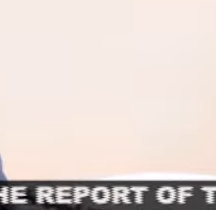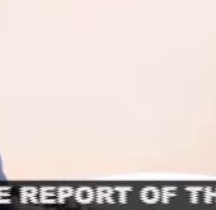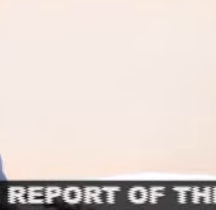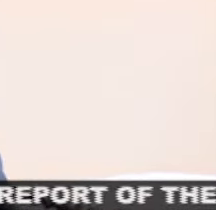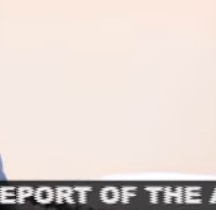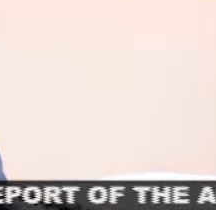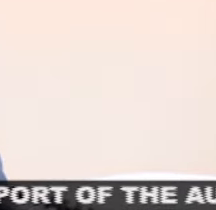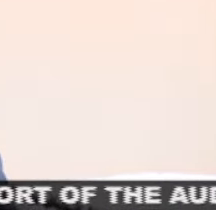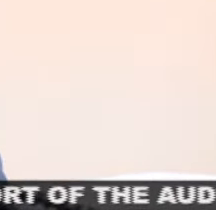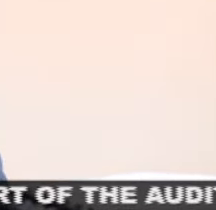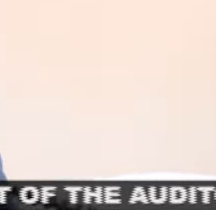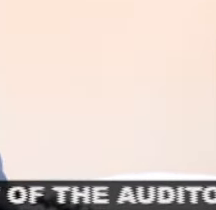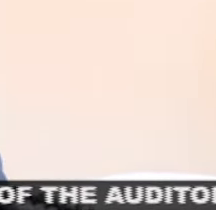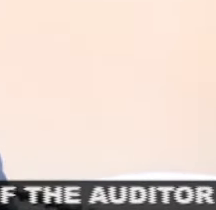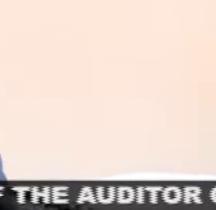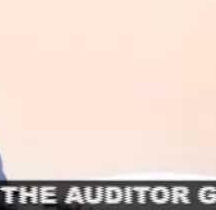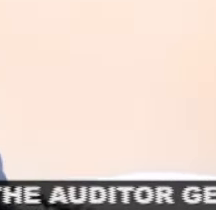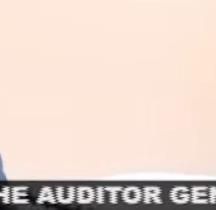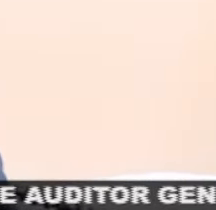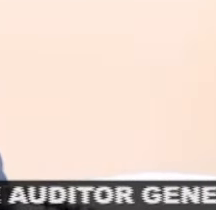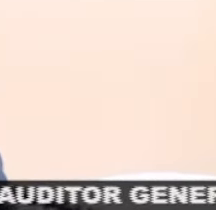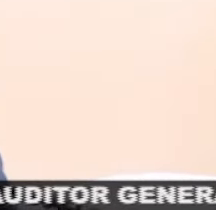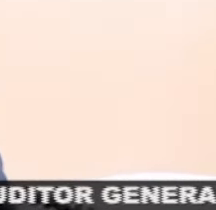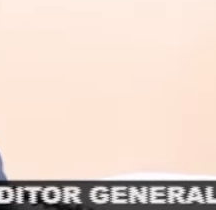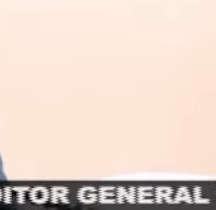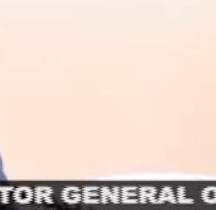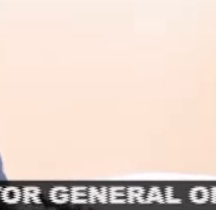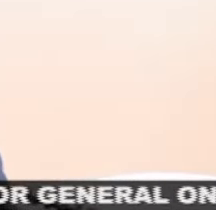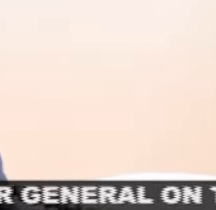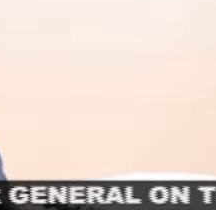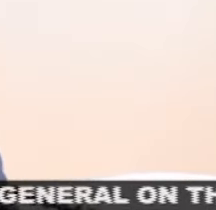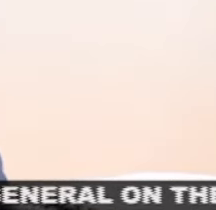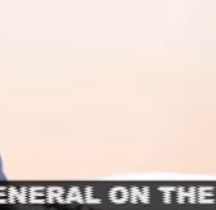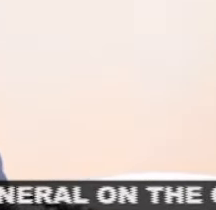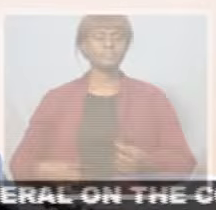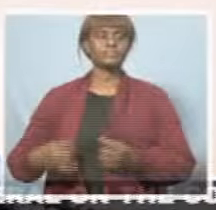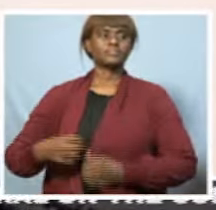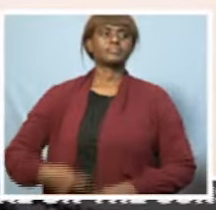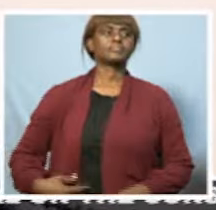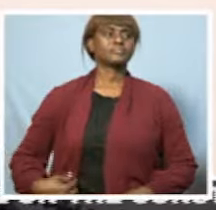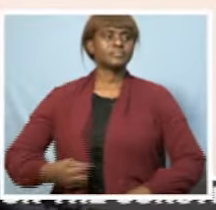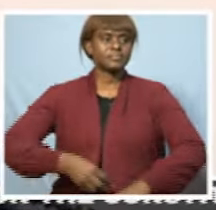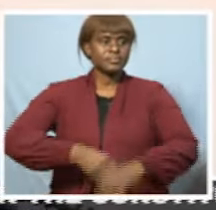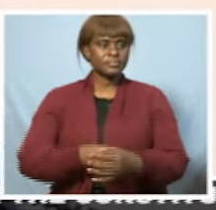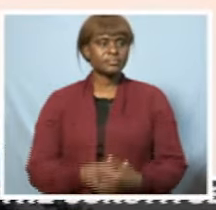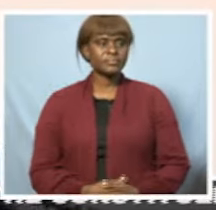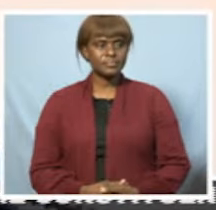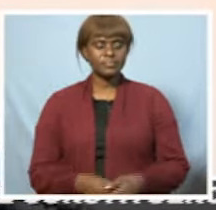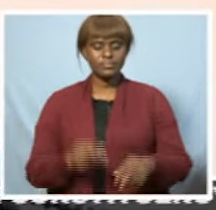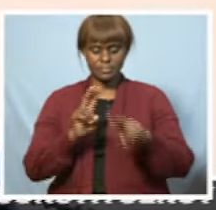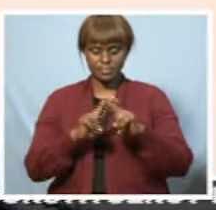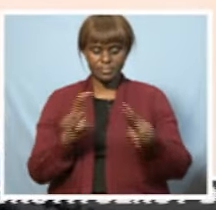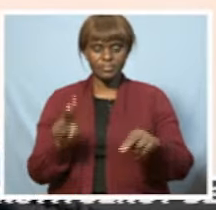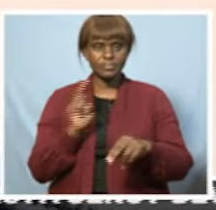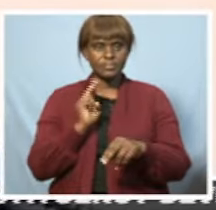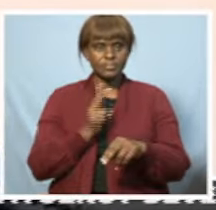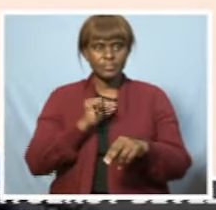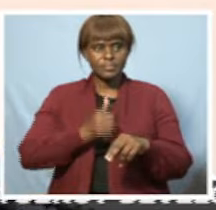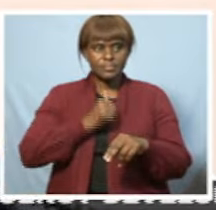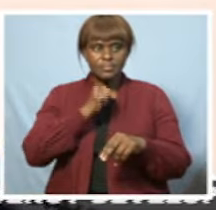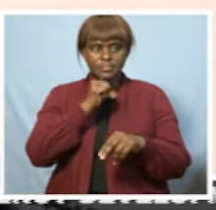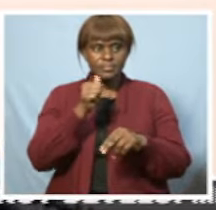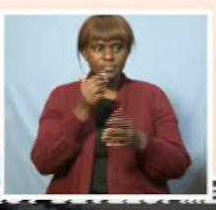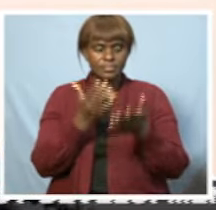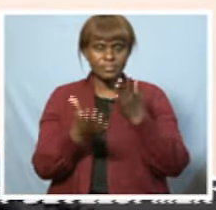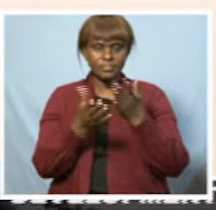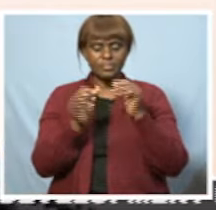something because we did not terminate. We have just stayed like that. So, Chair, we didn't just stay like that. Perhaps maybe